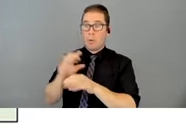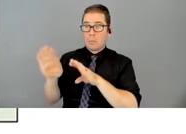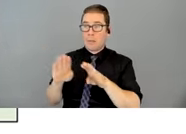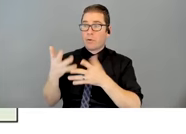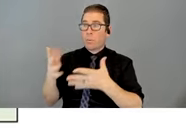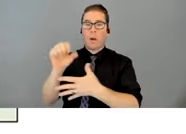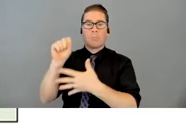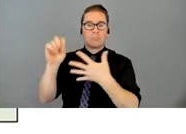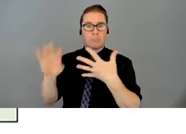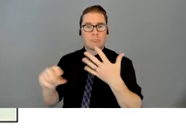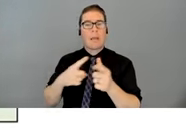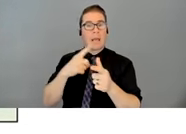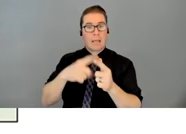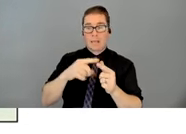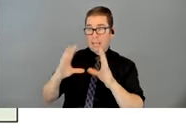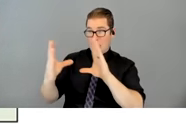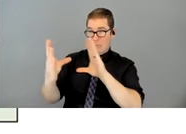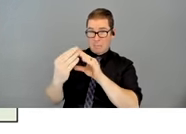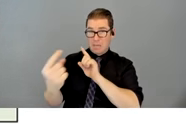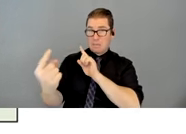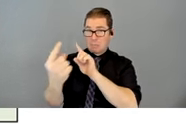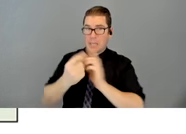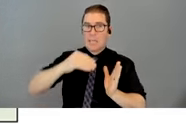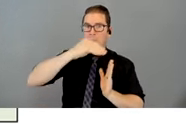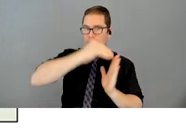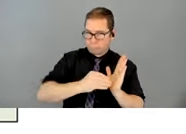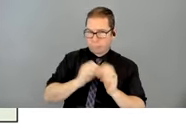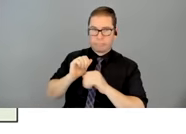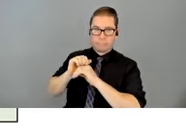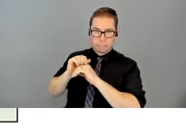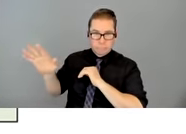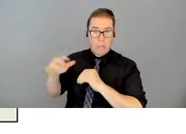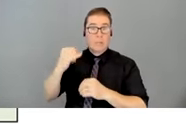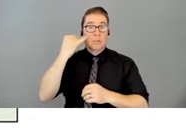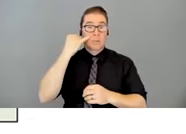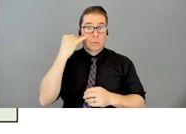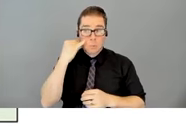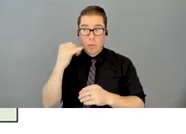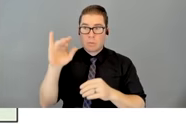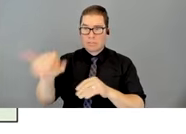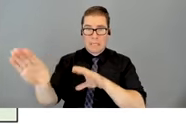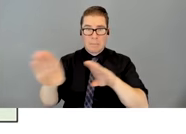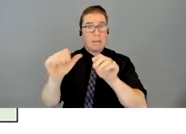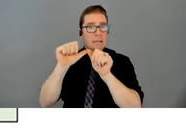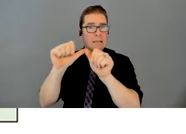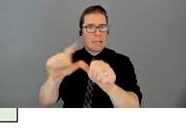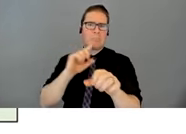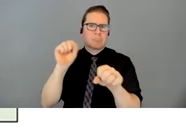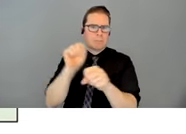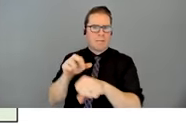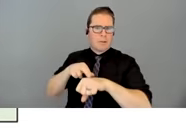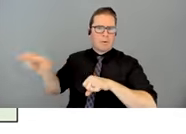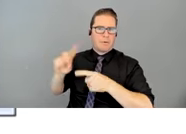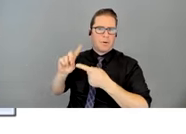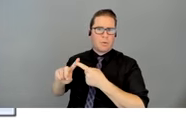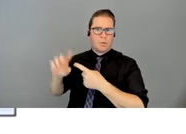the behavior continues, a referral to the Dean of Students office is definitely warranted. And then what